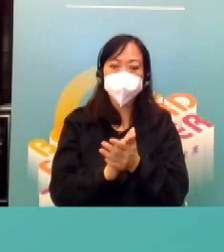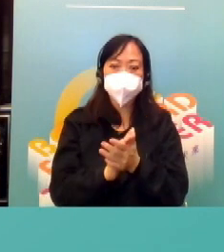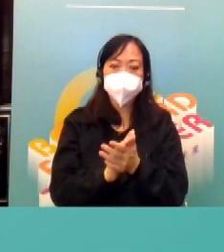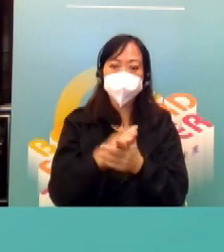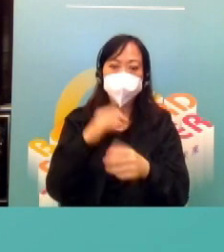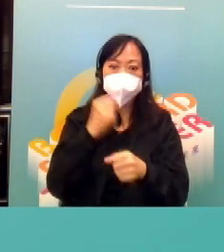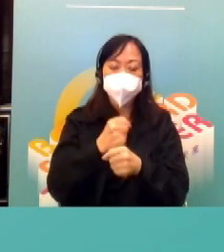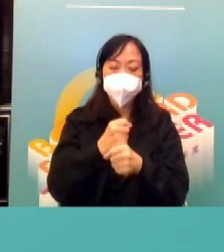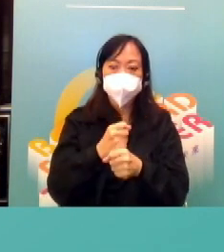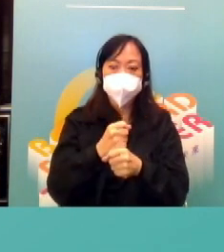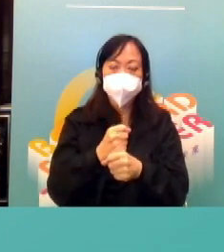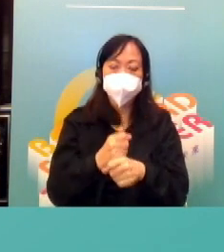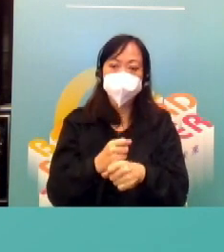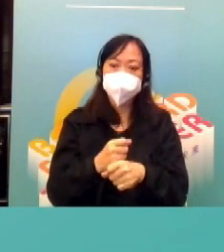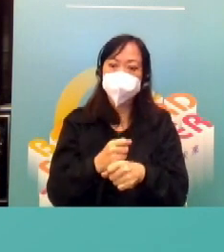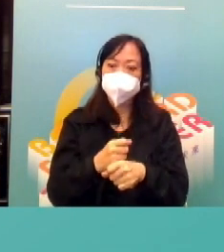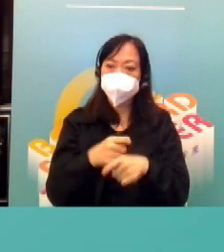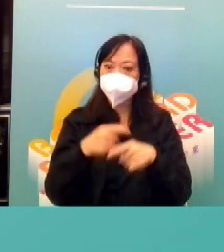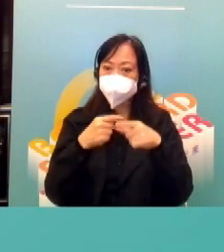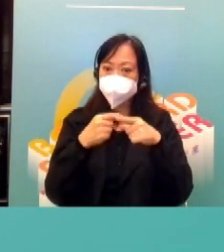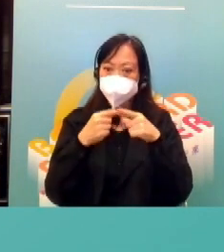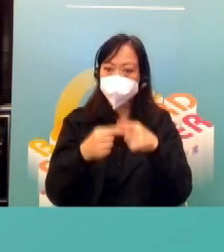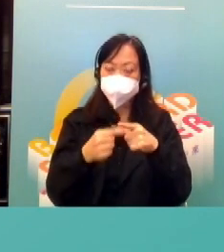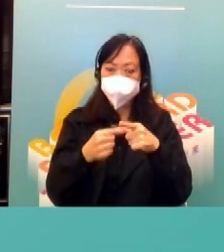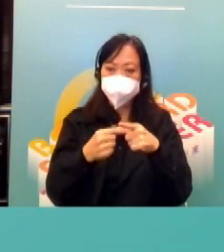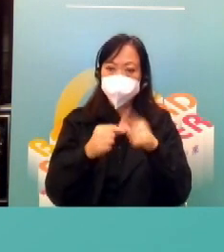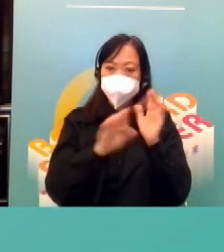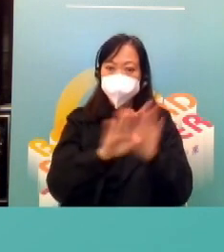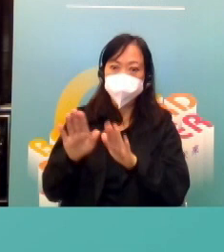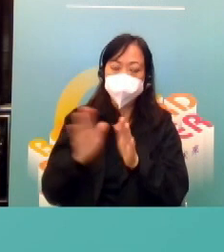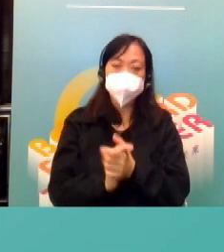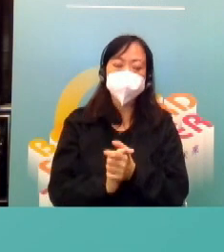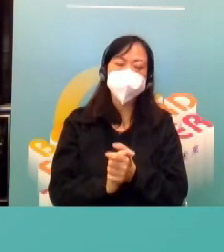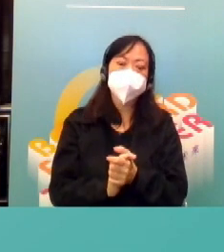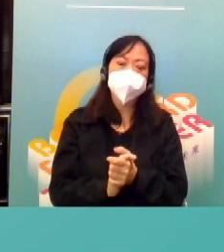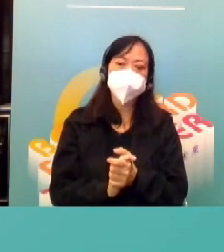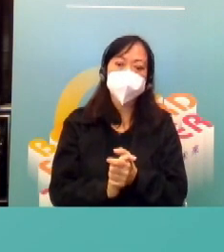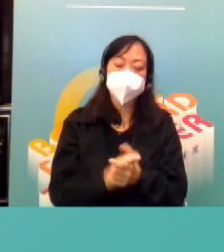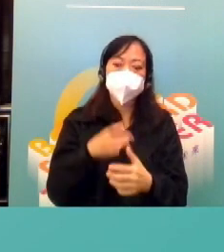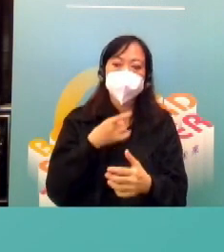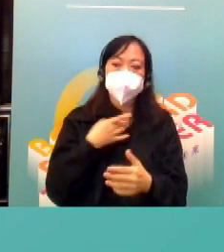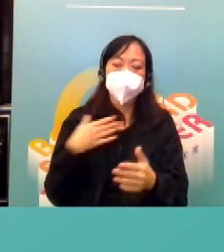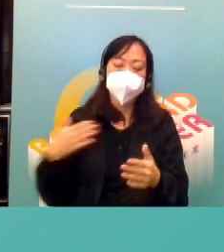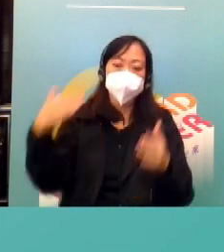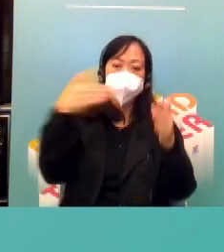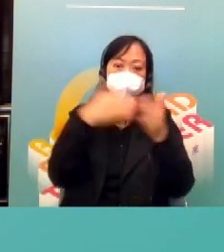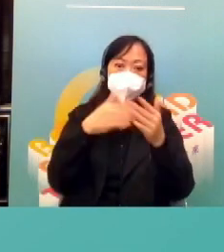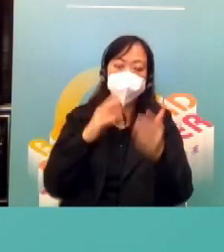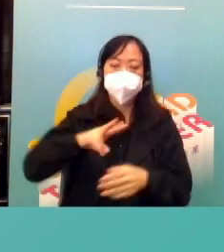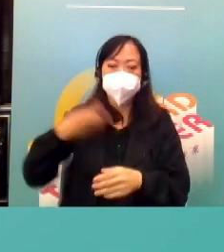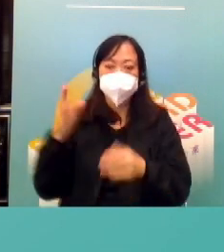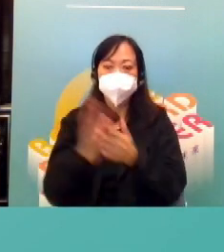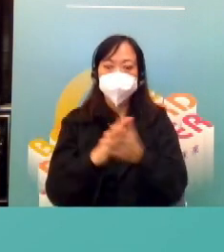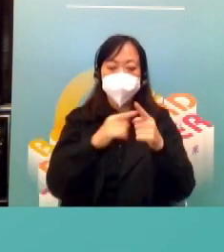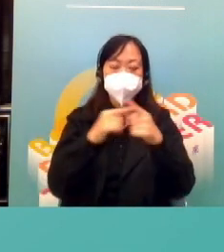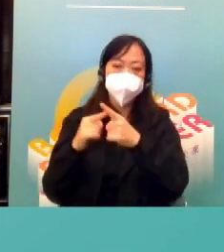actually getting delivered to improve the lives of people or planet. And so our activity in this space, Bridges Outcomes Partnerships,